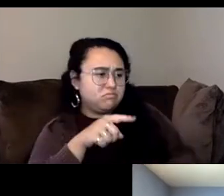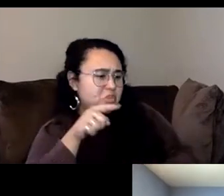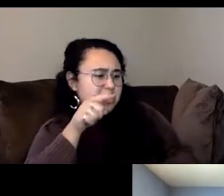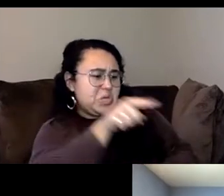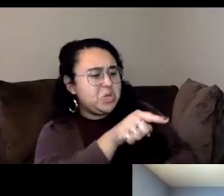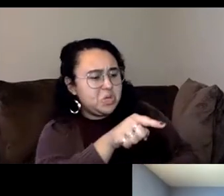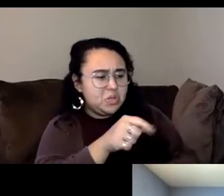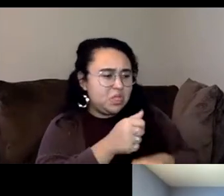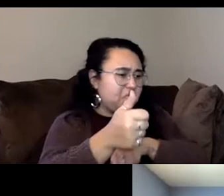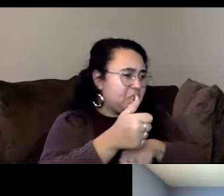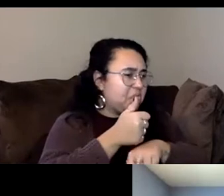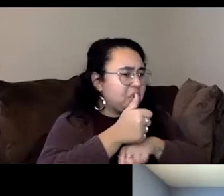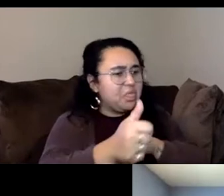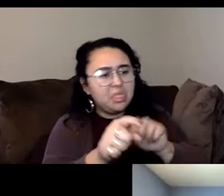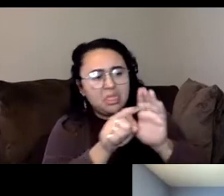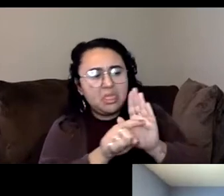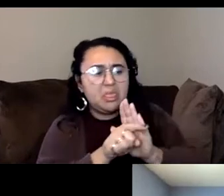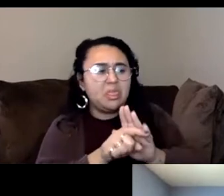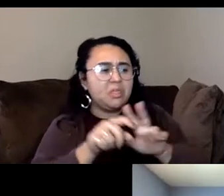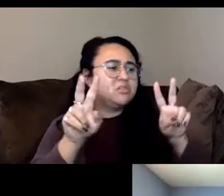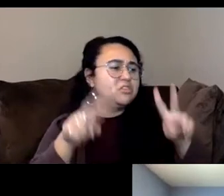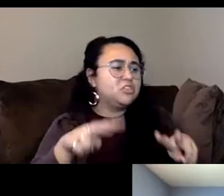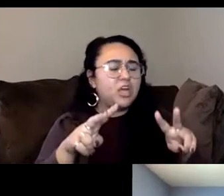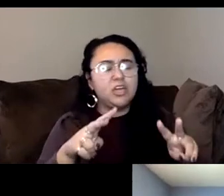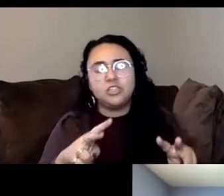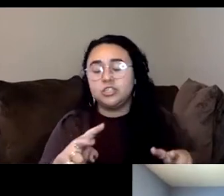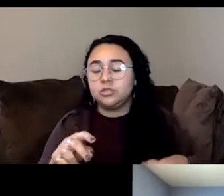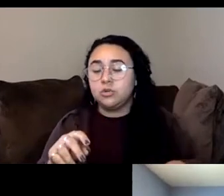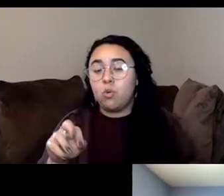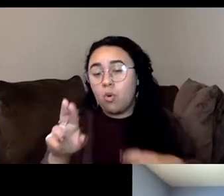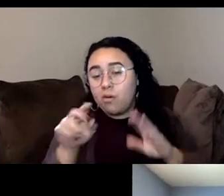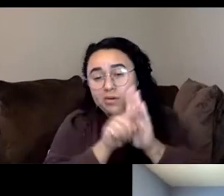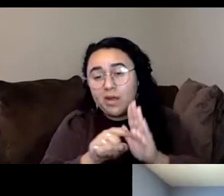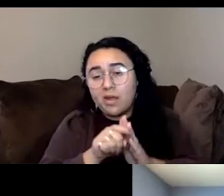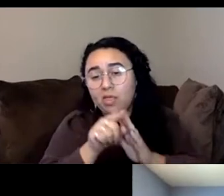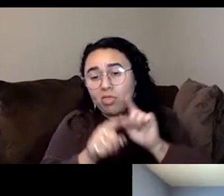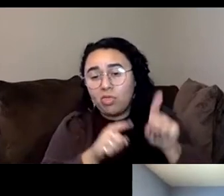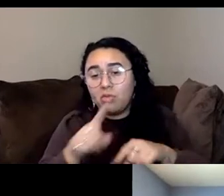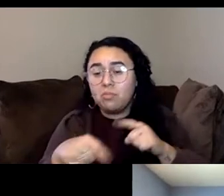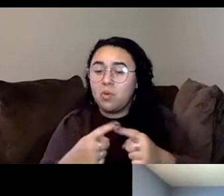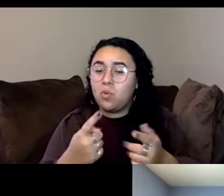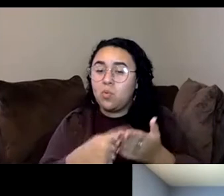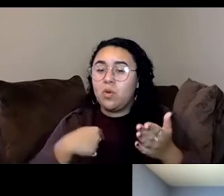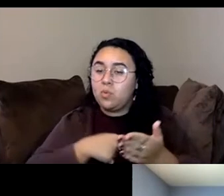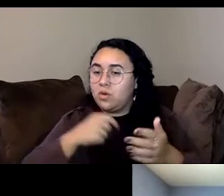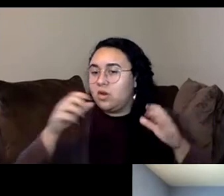being negative about who we are not or what we are not doing. Agreed.